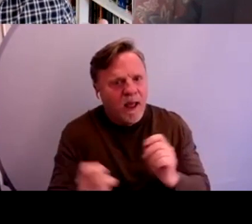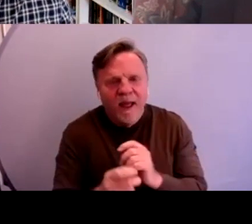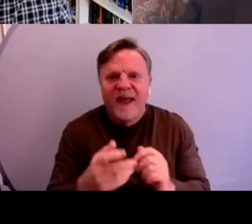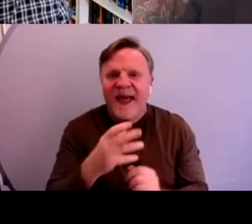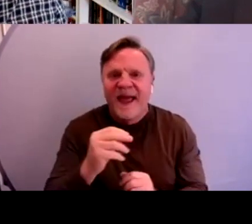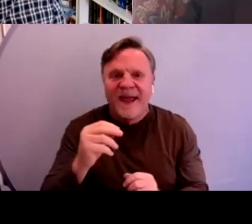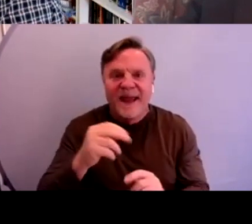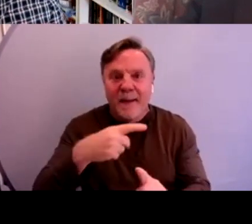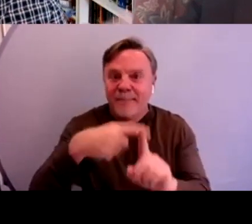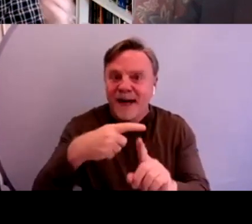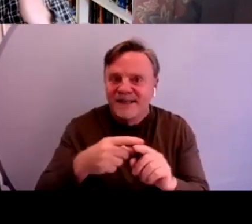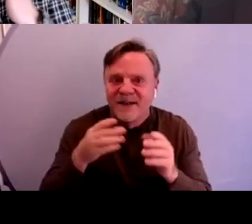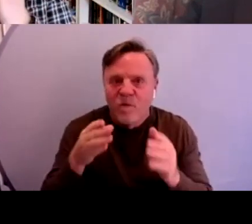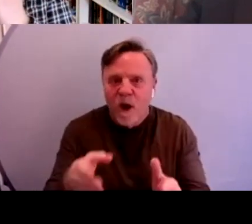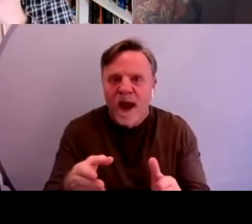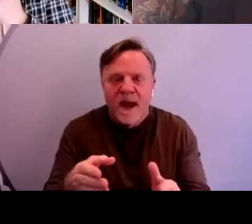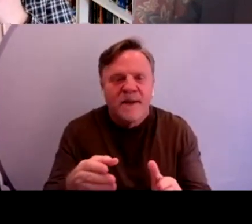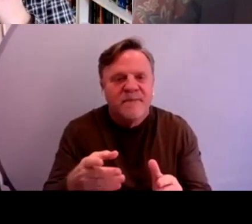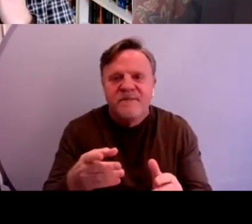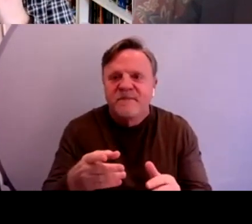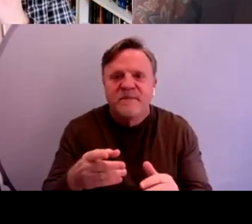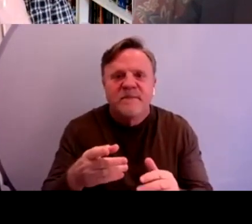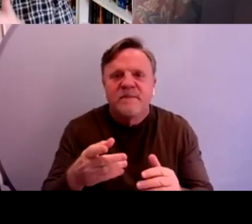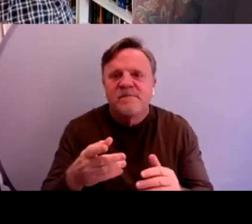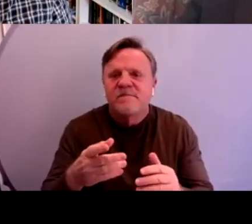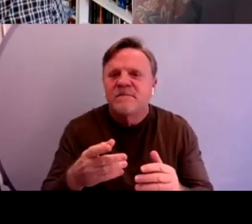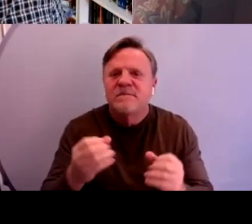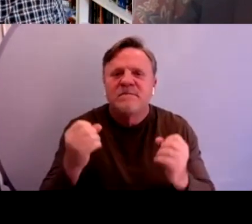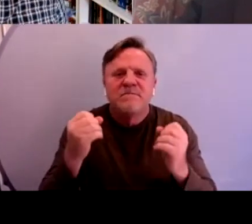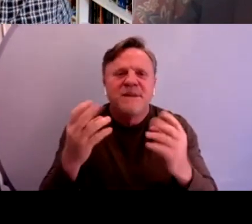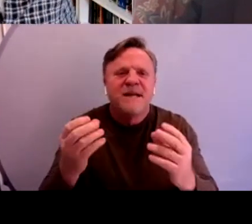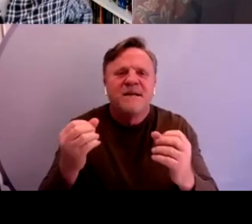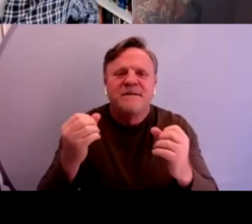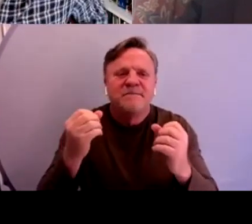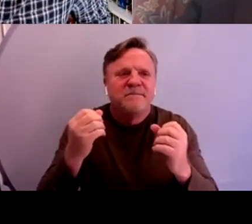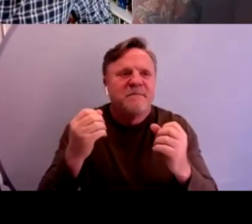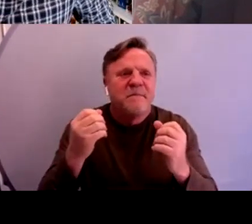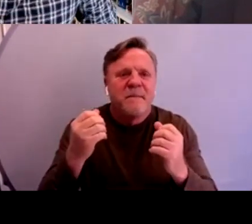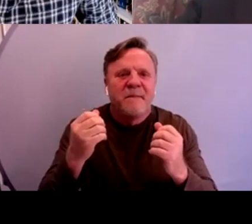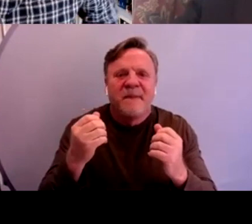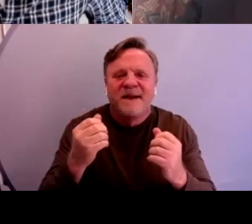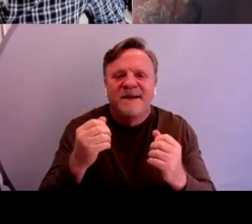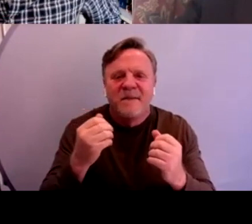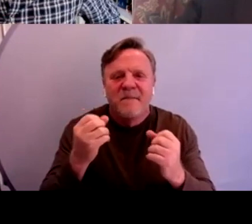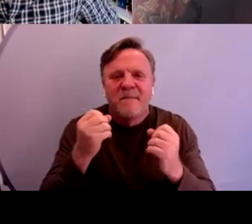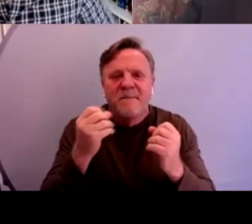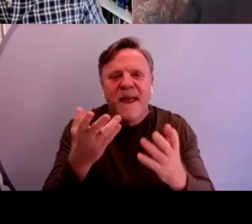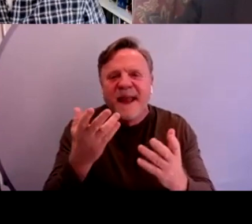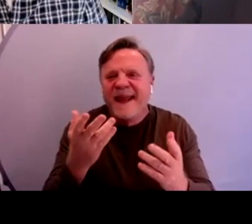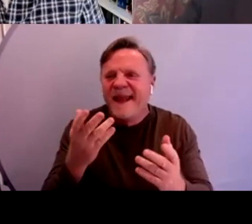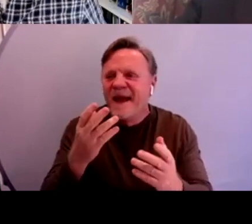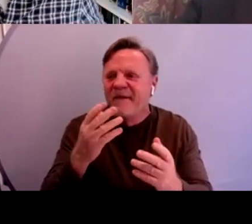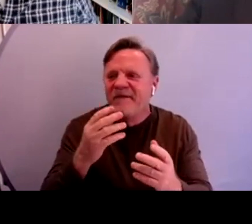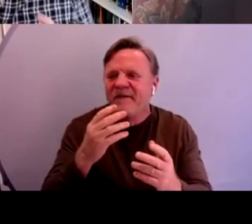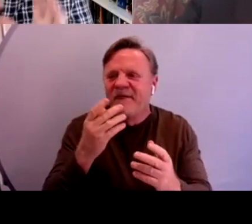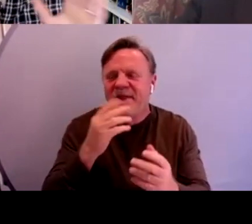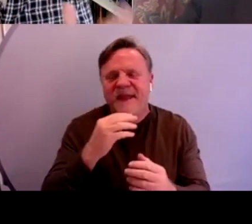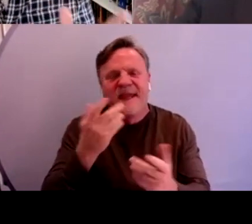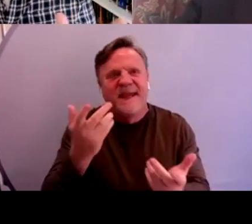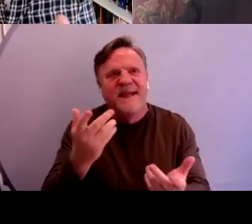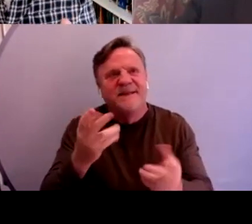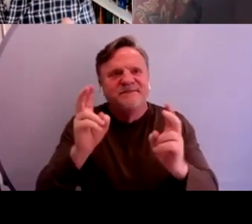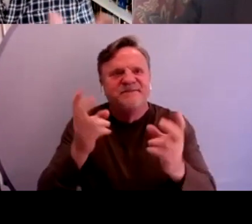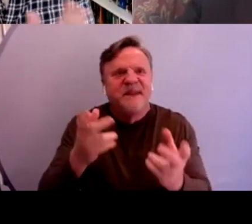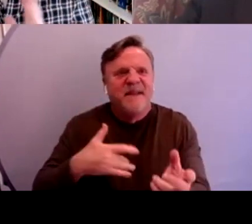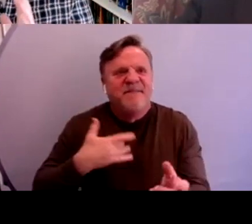really positive way. It broke down a lot of the, I'm going to say, pretensions that sometimes religious communities